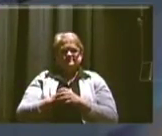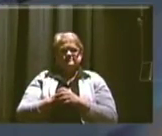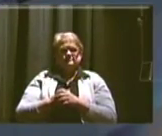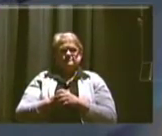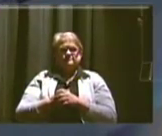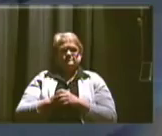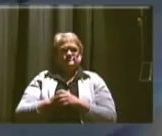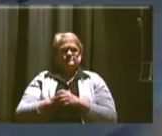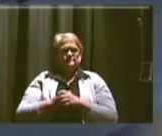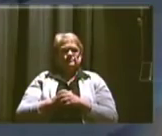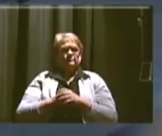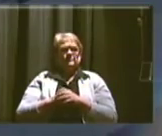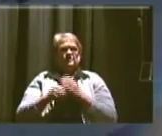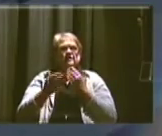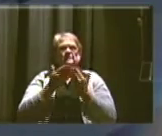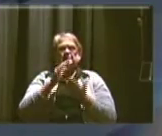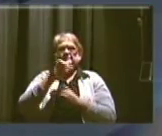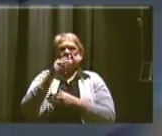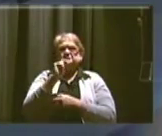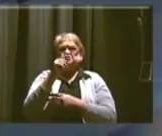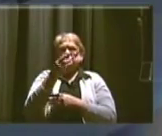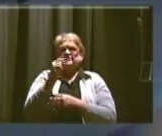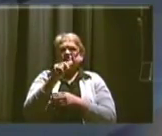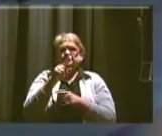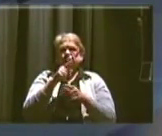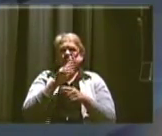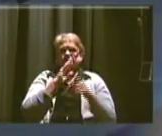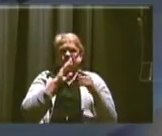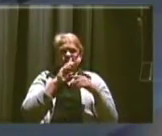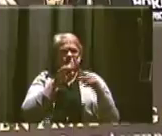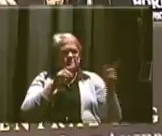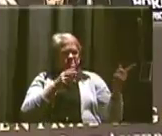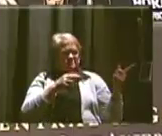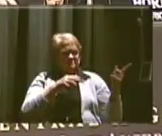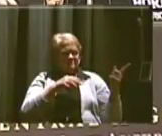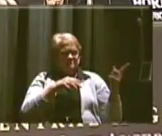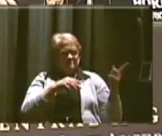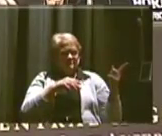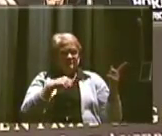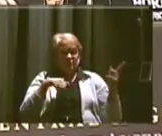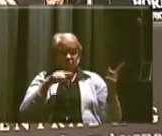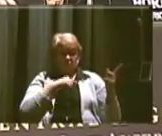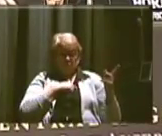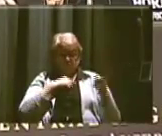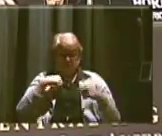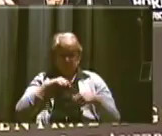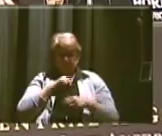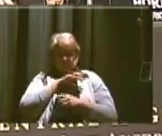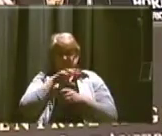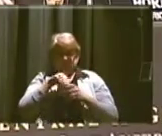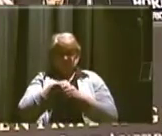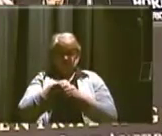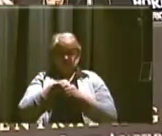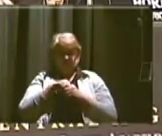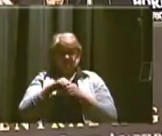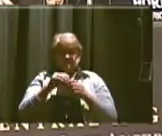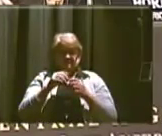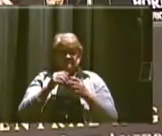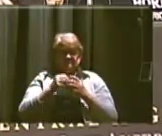then maybe Jonathan, you could speak to this. Are we involved anywhere in our